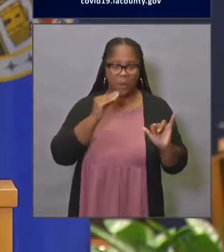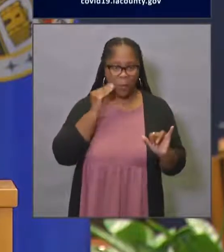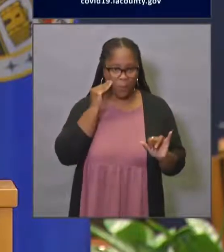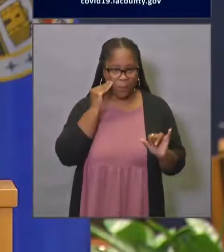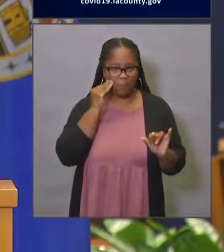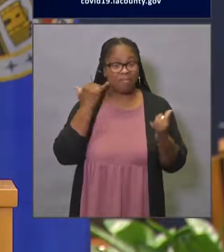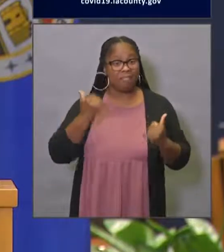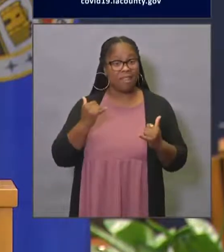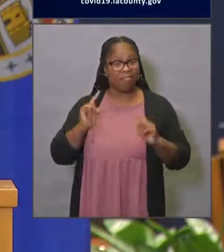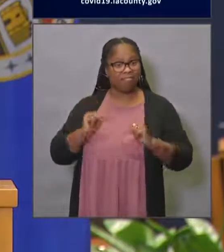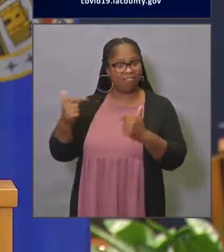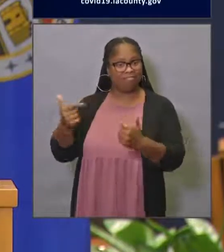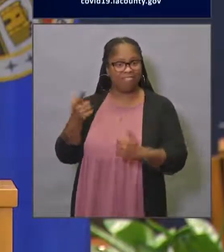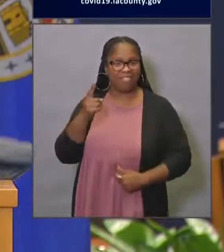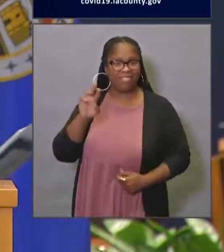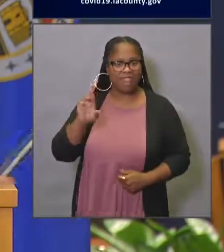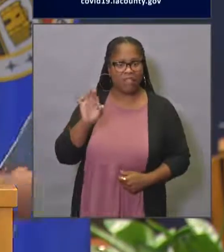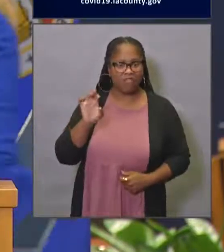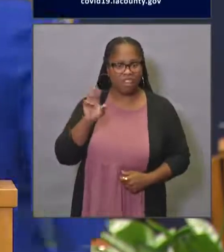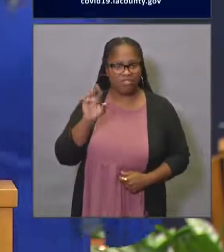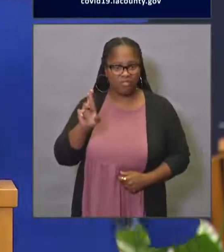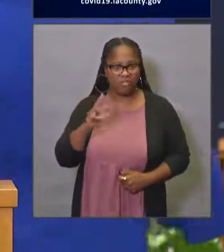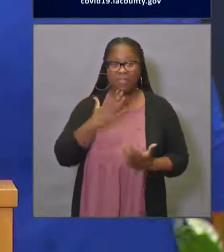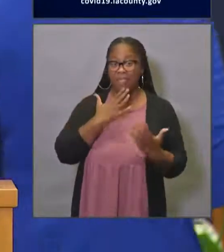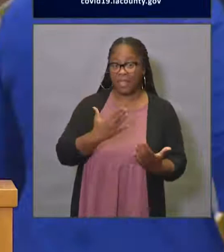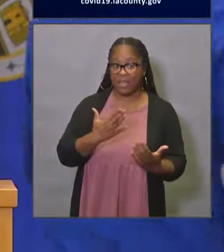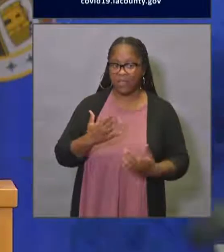Dr. Ferrer. Thank you.